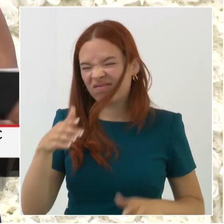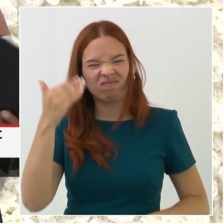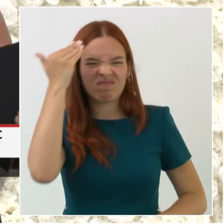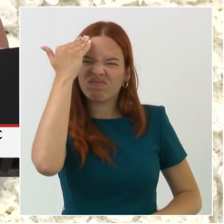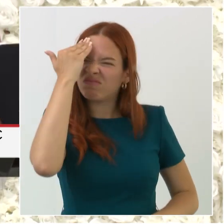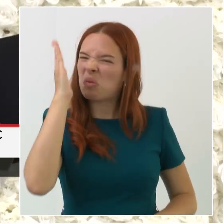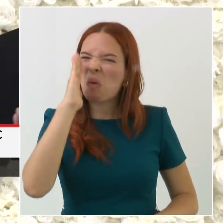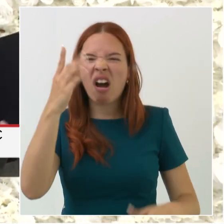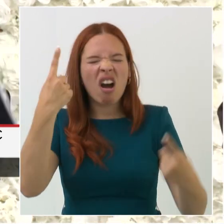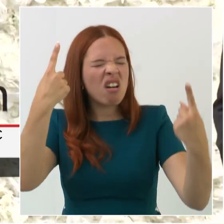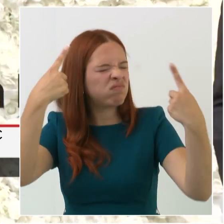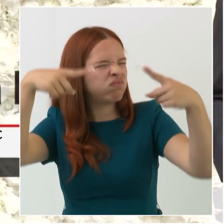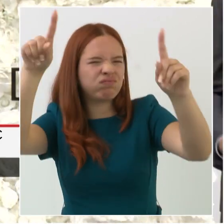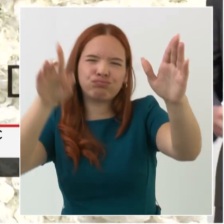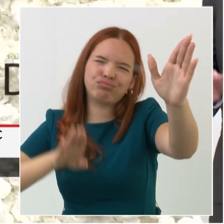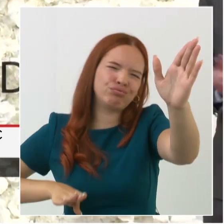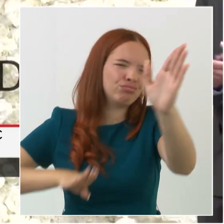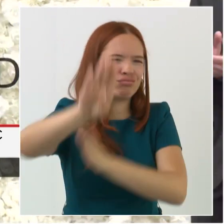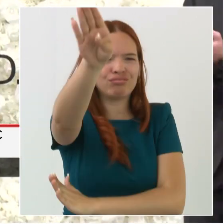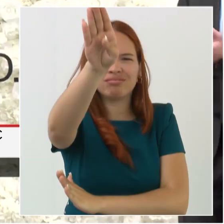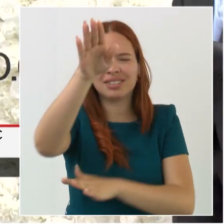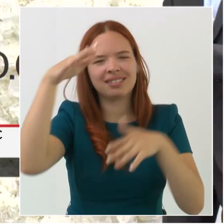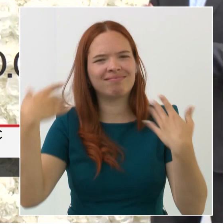everybody for being here.